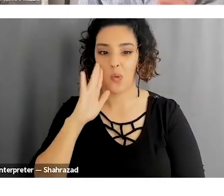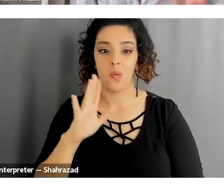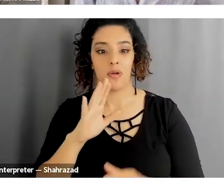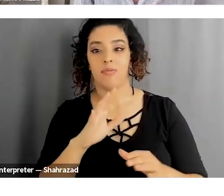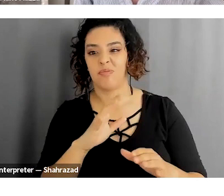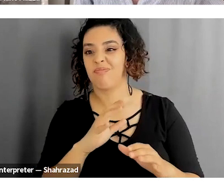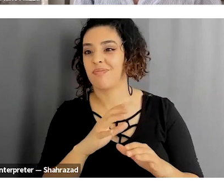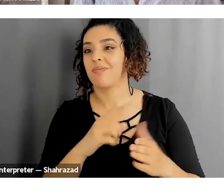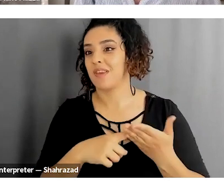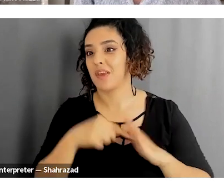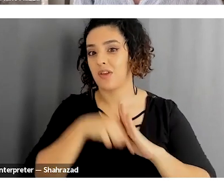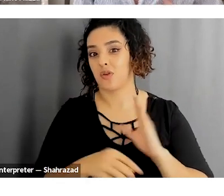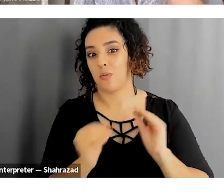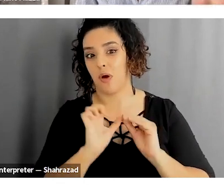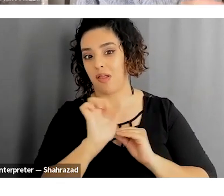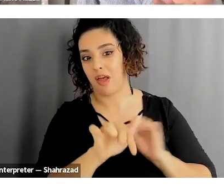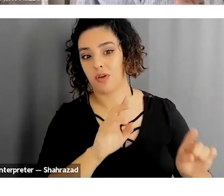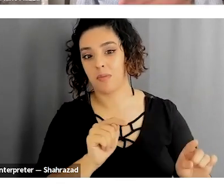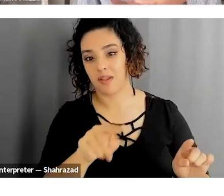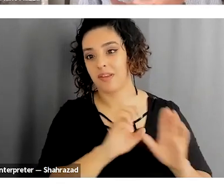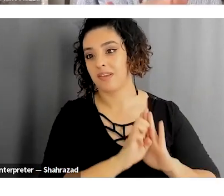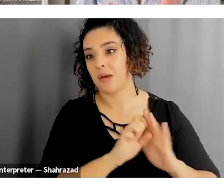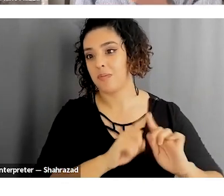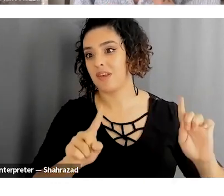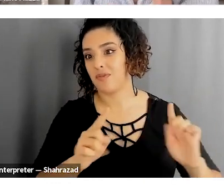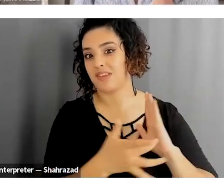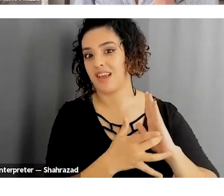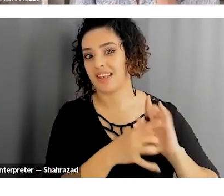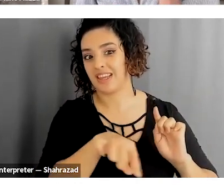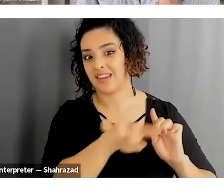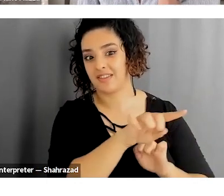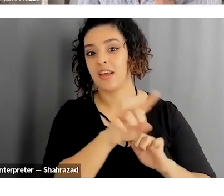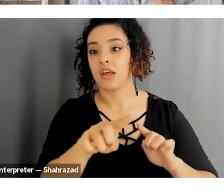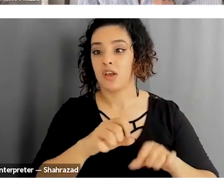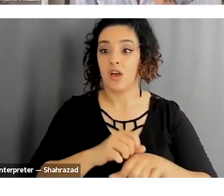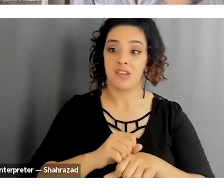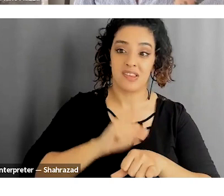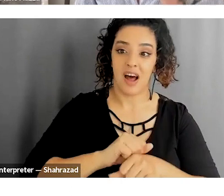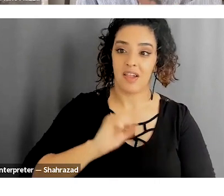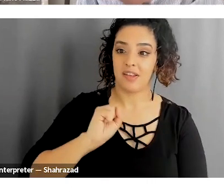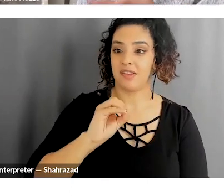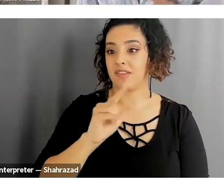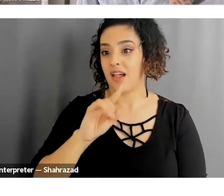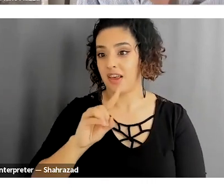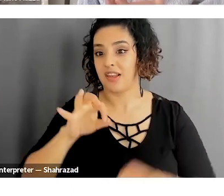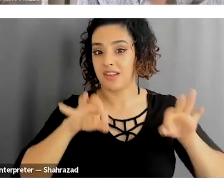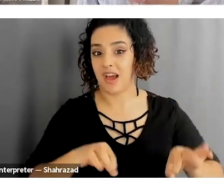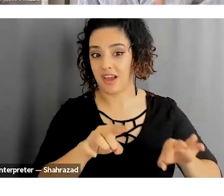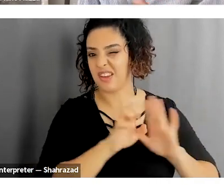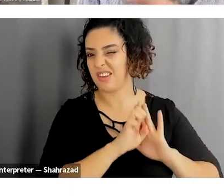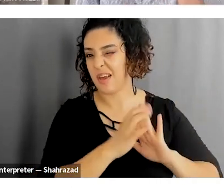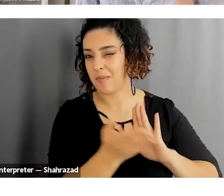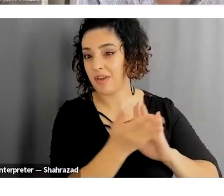just some examples of the different techniques. This is an example of solid dyeing that I did for the brand Samuel Snyder. So you can see you can get some pretty